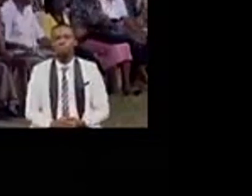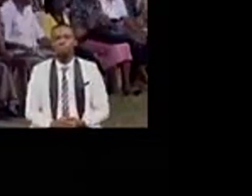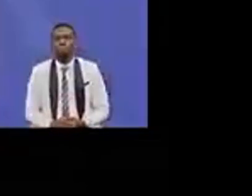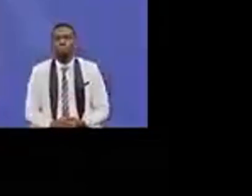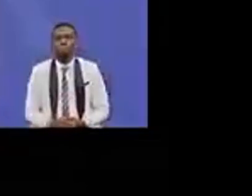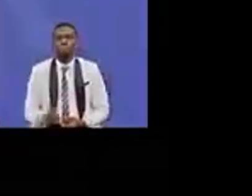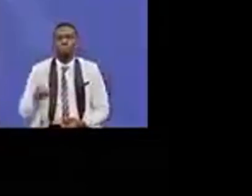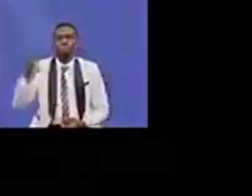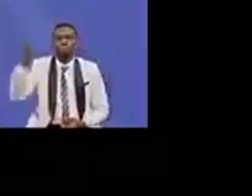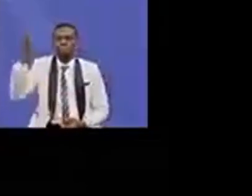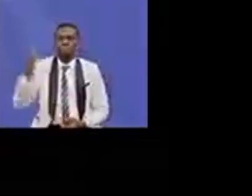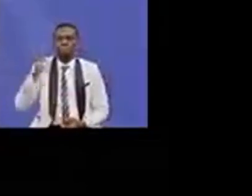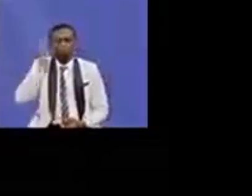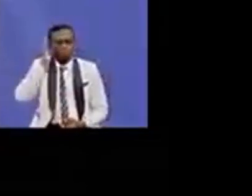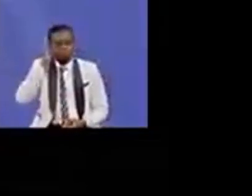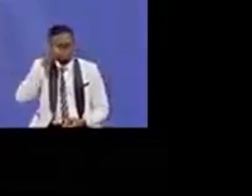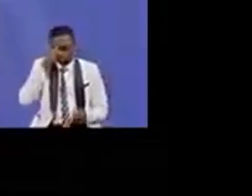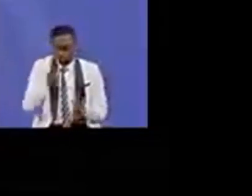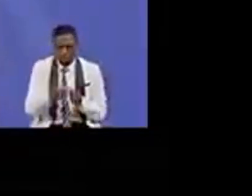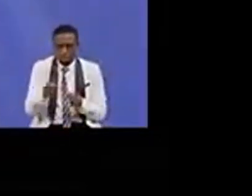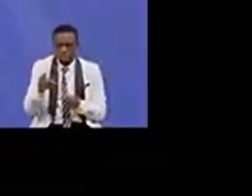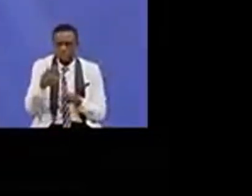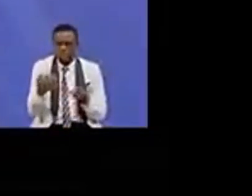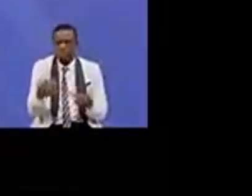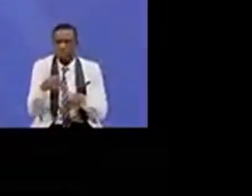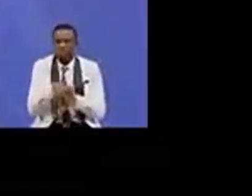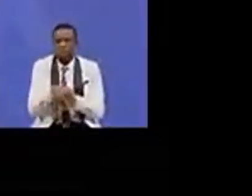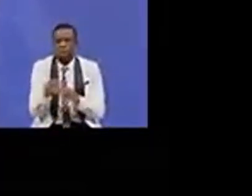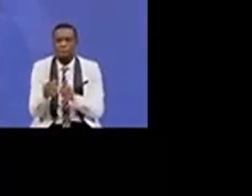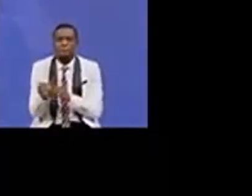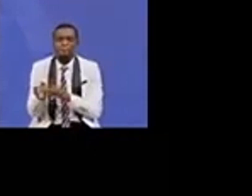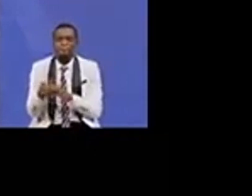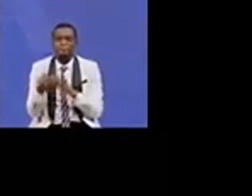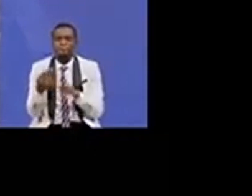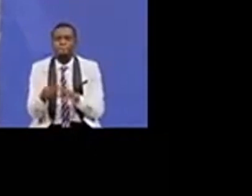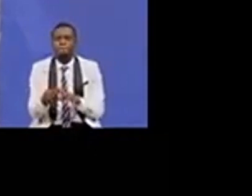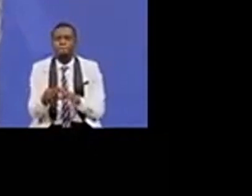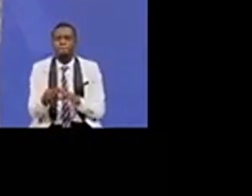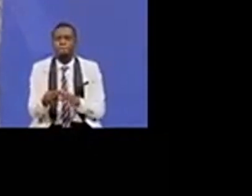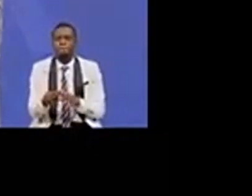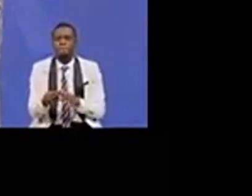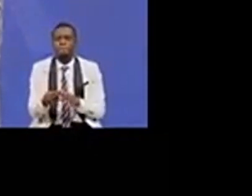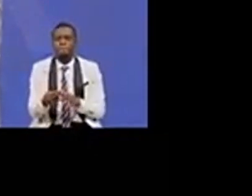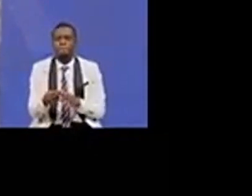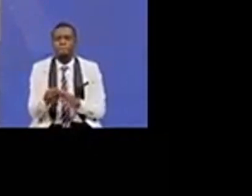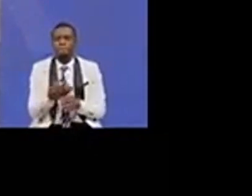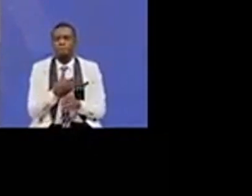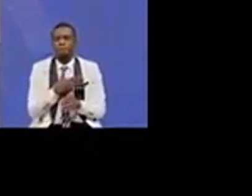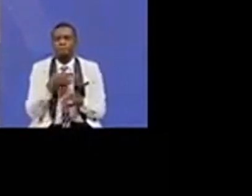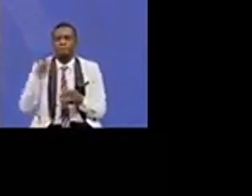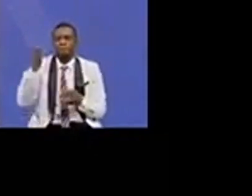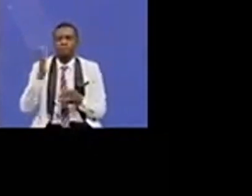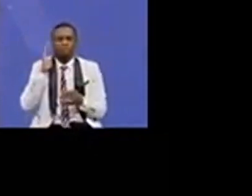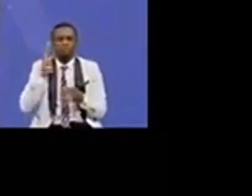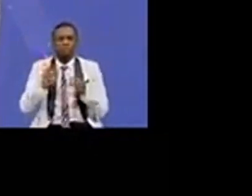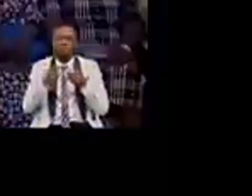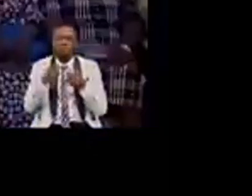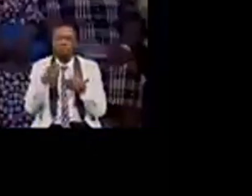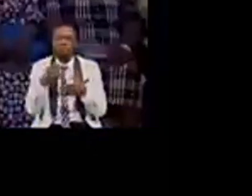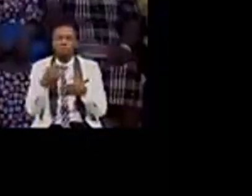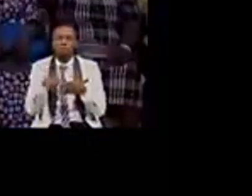God will remember you tonight, and God will give you, those of you desiring, a GCK